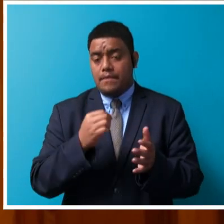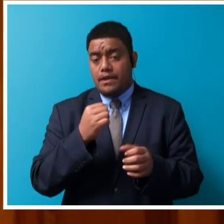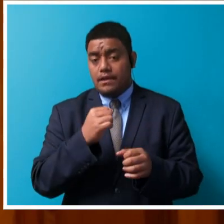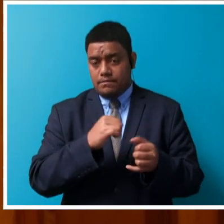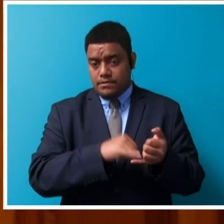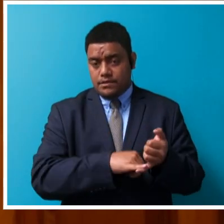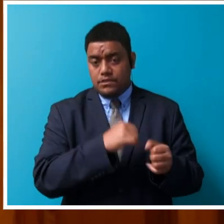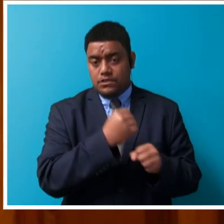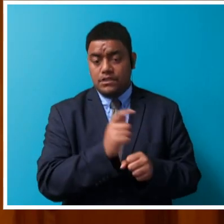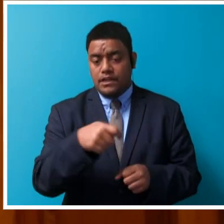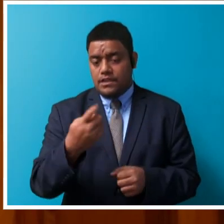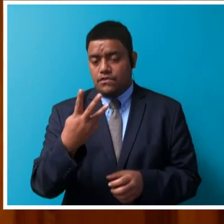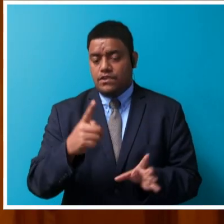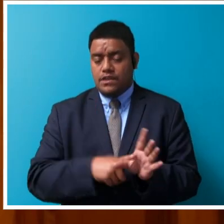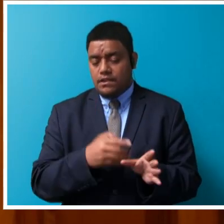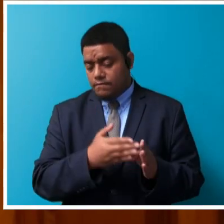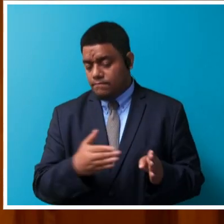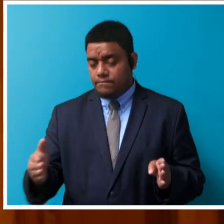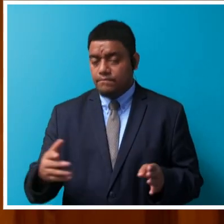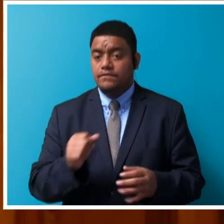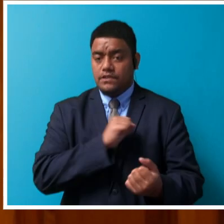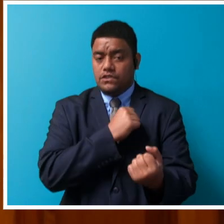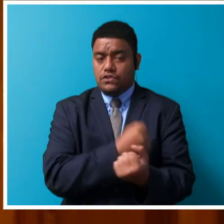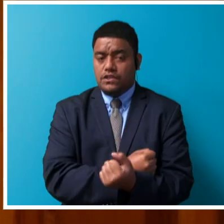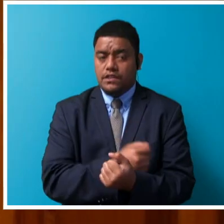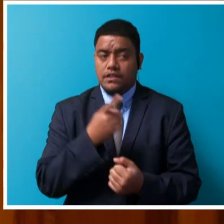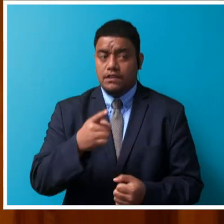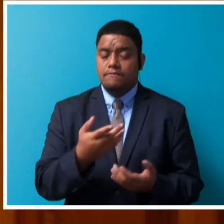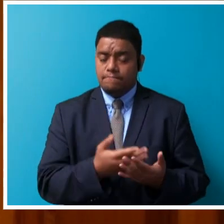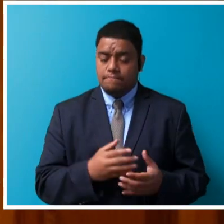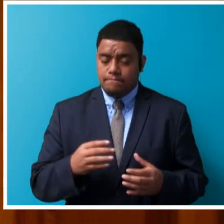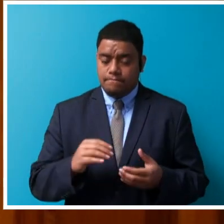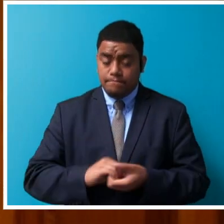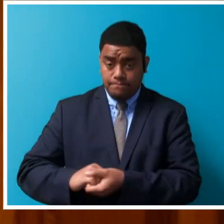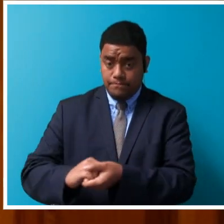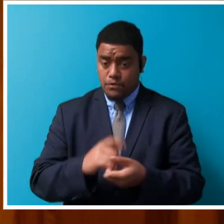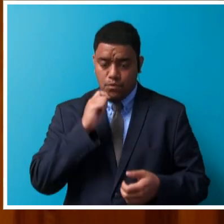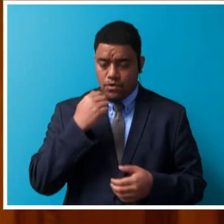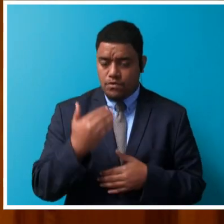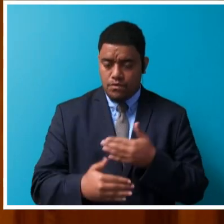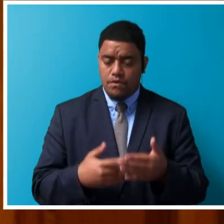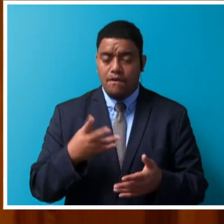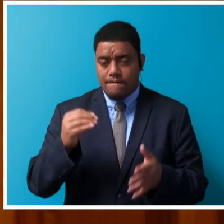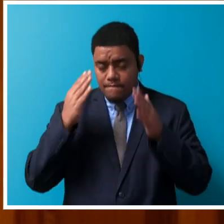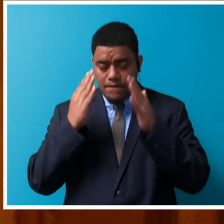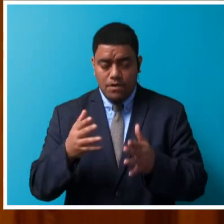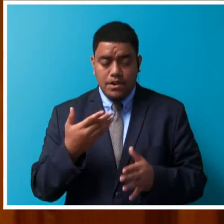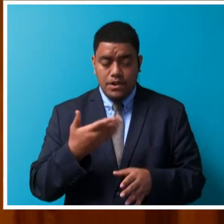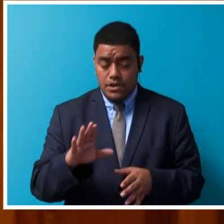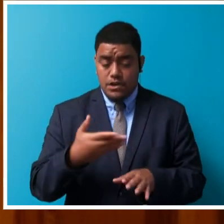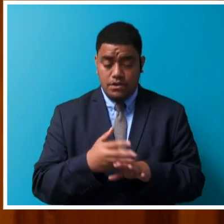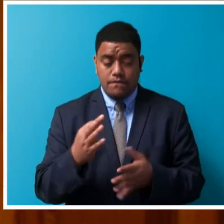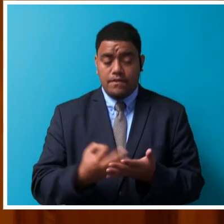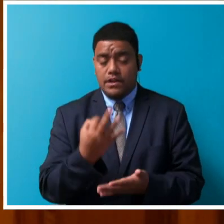focus for the next 3 years. Strengthening bilateral cooperation will be an ongoing area of focus, and for the new financial